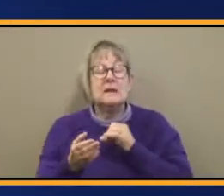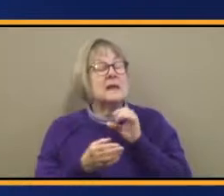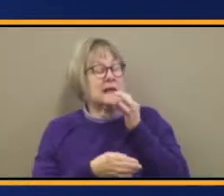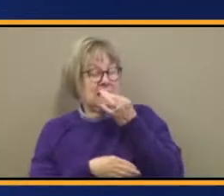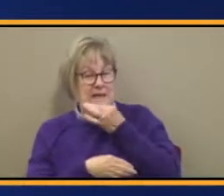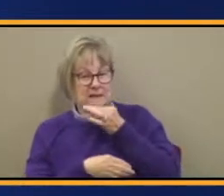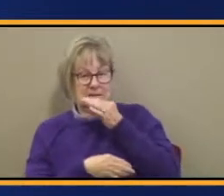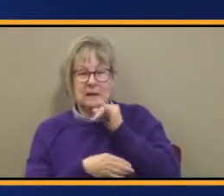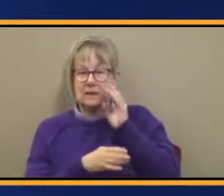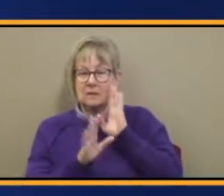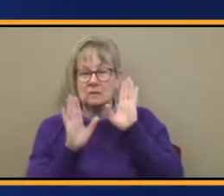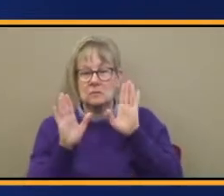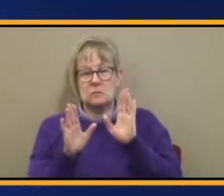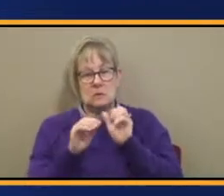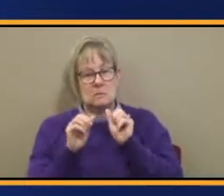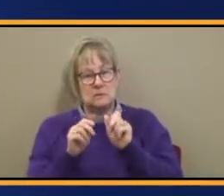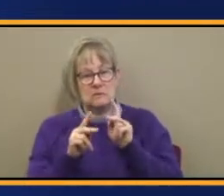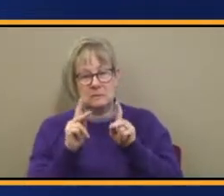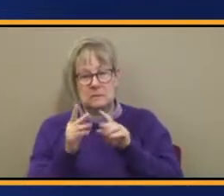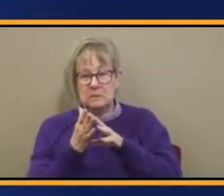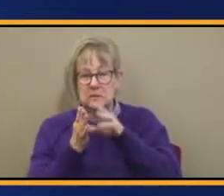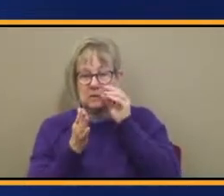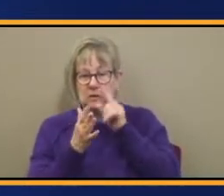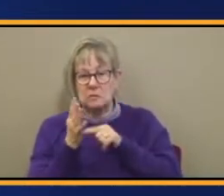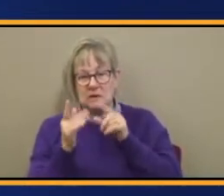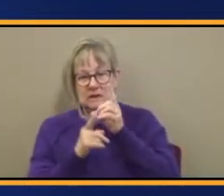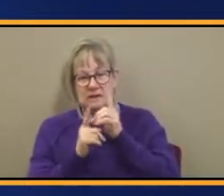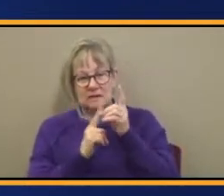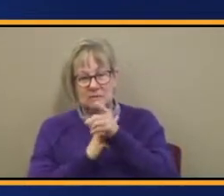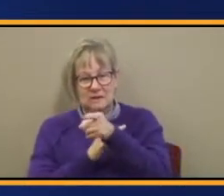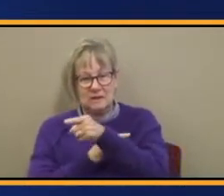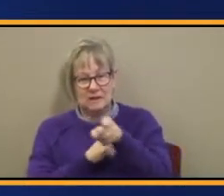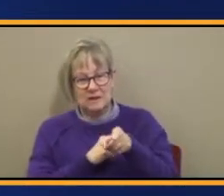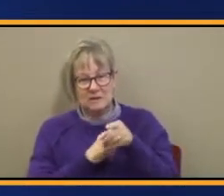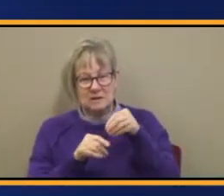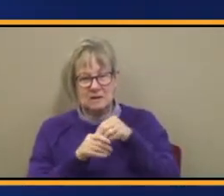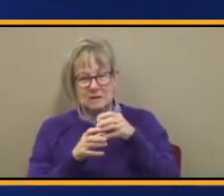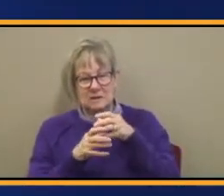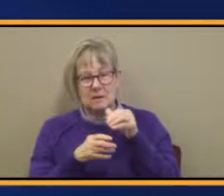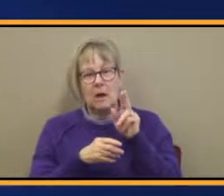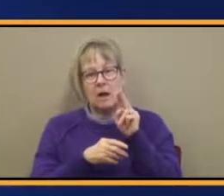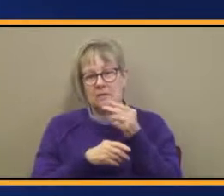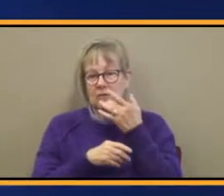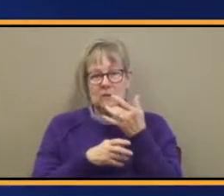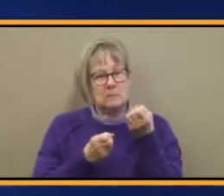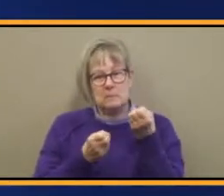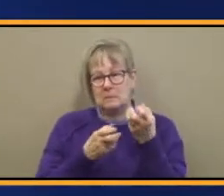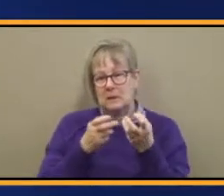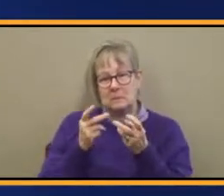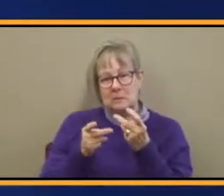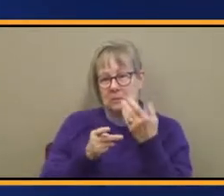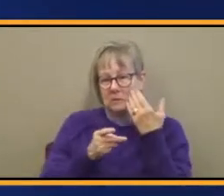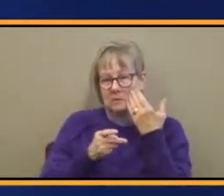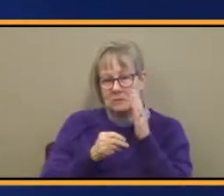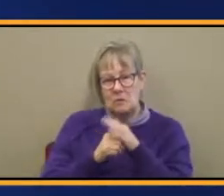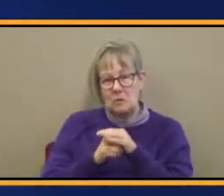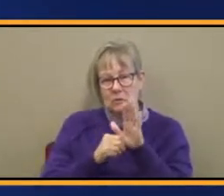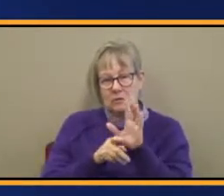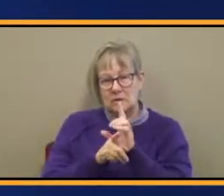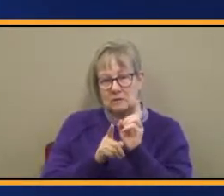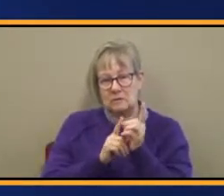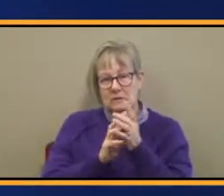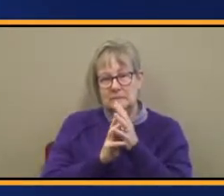good opportunity for people to learn what district they're in. Unfortunately, I think there are a lot of people who aren't aware. It's not necessarily their